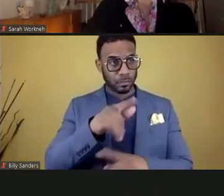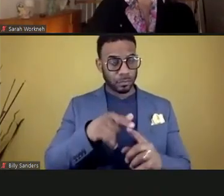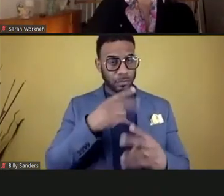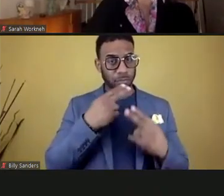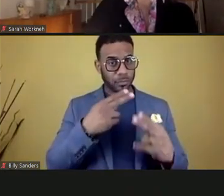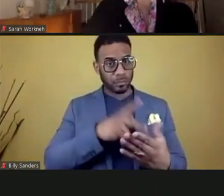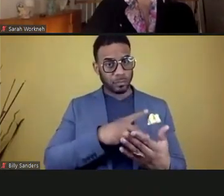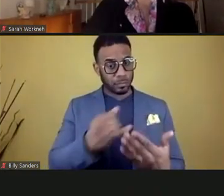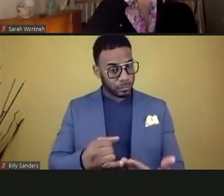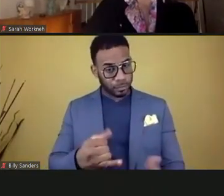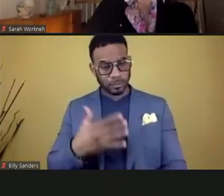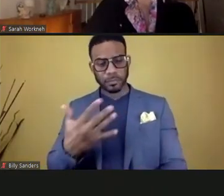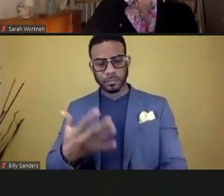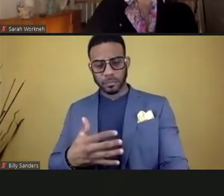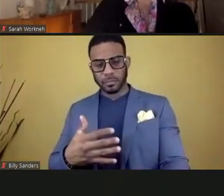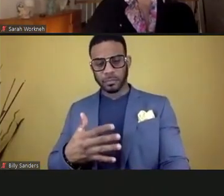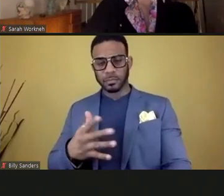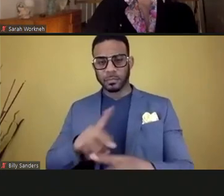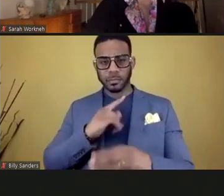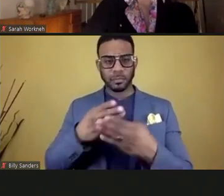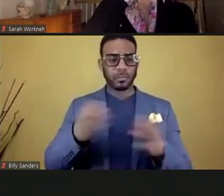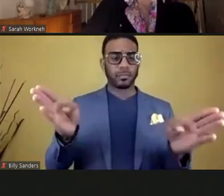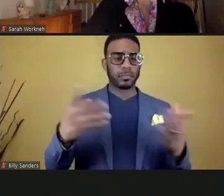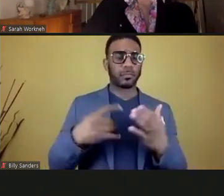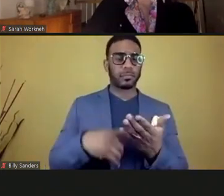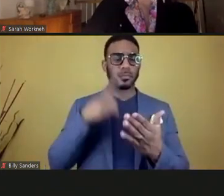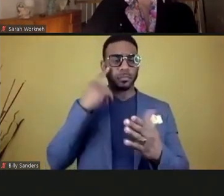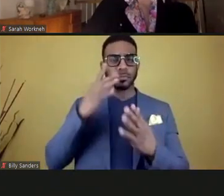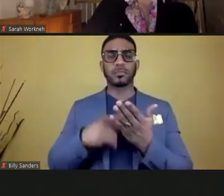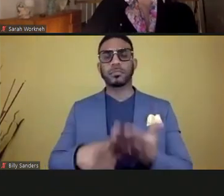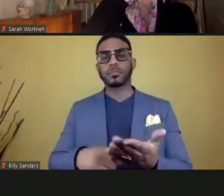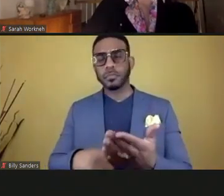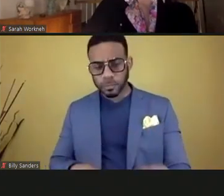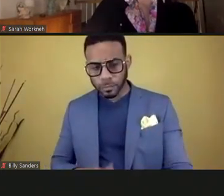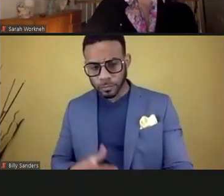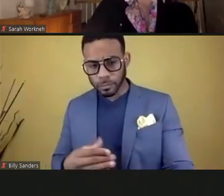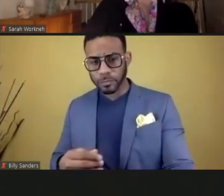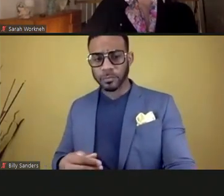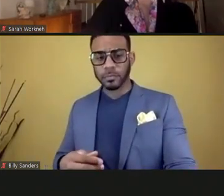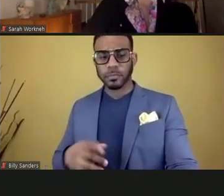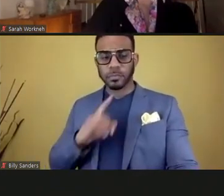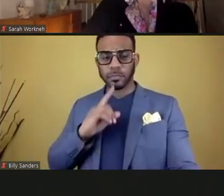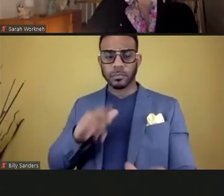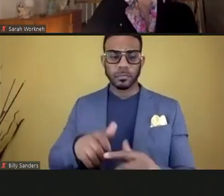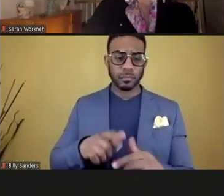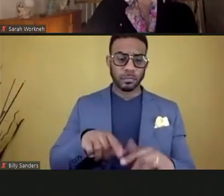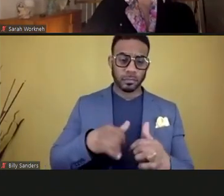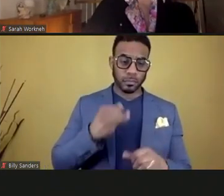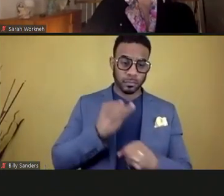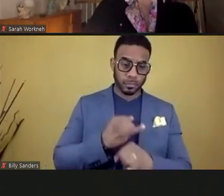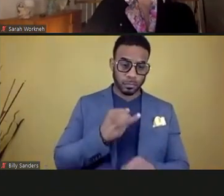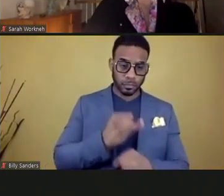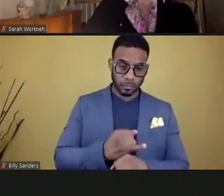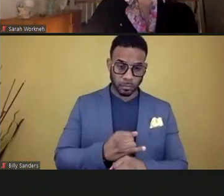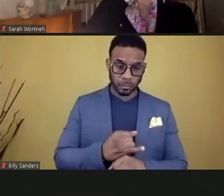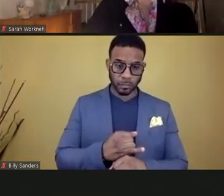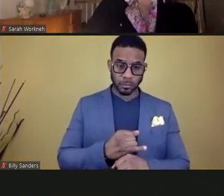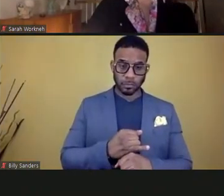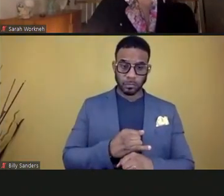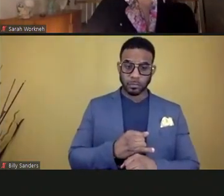Project. So the space was really an open forum for conversations, talking about how the institution performs as